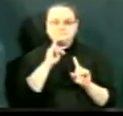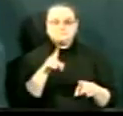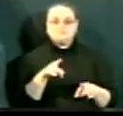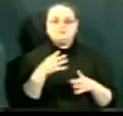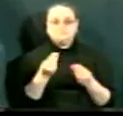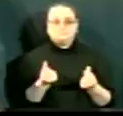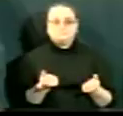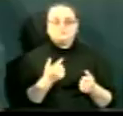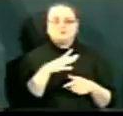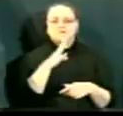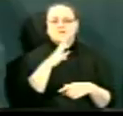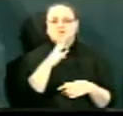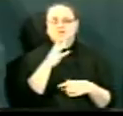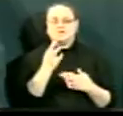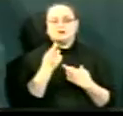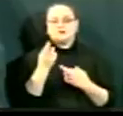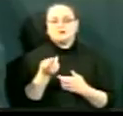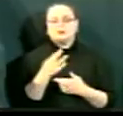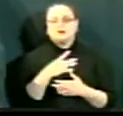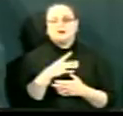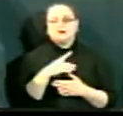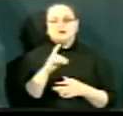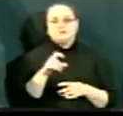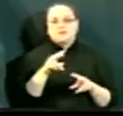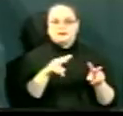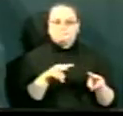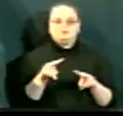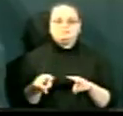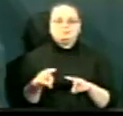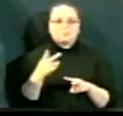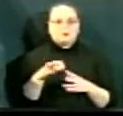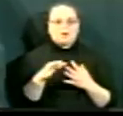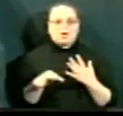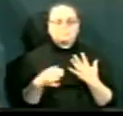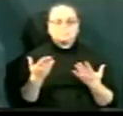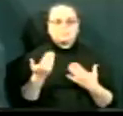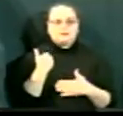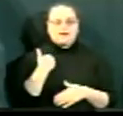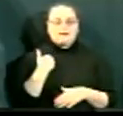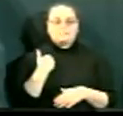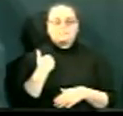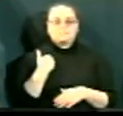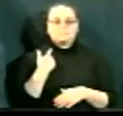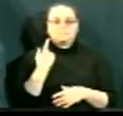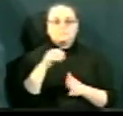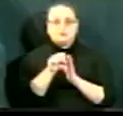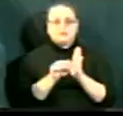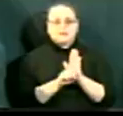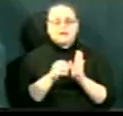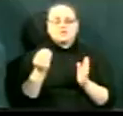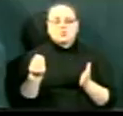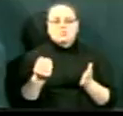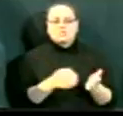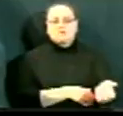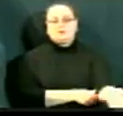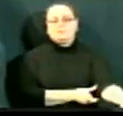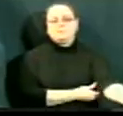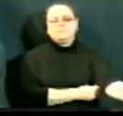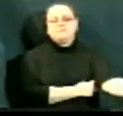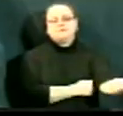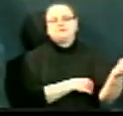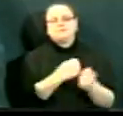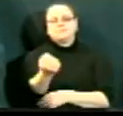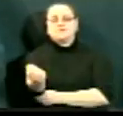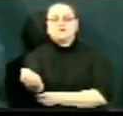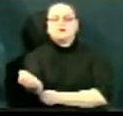Ms. Bounds had talked to Mr. Dupler and I to take a look at what options we might have for the state. So we've